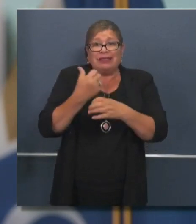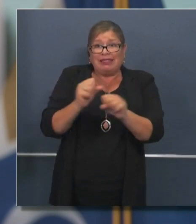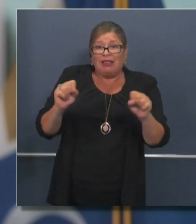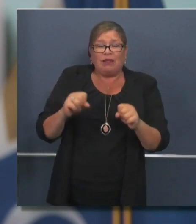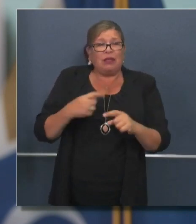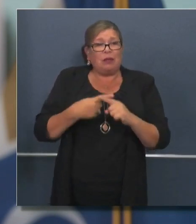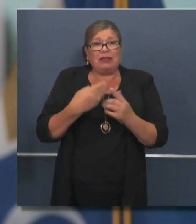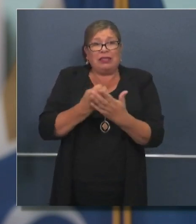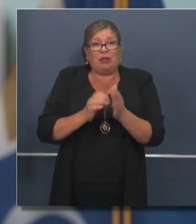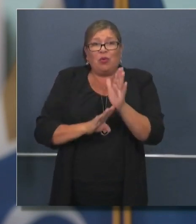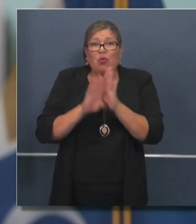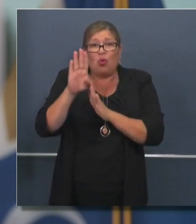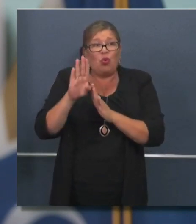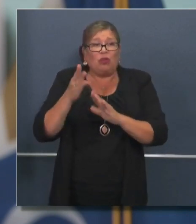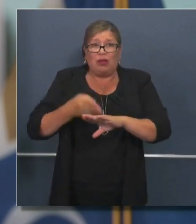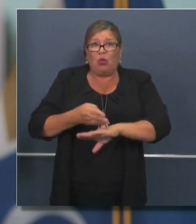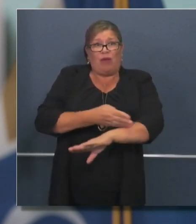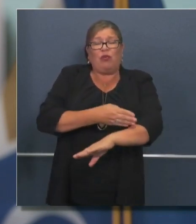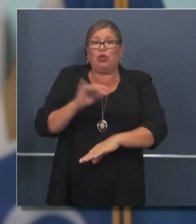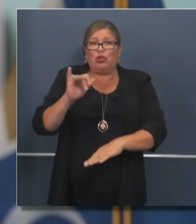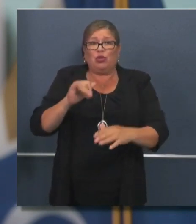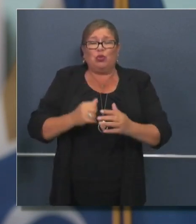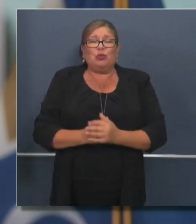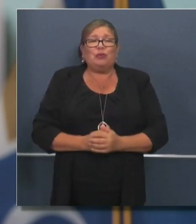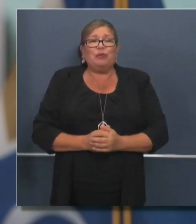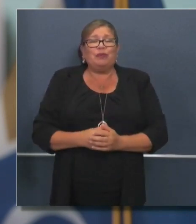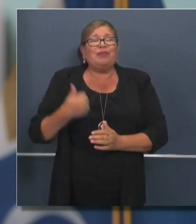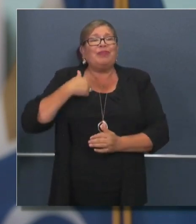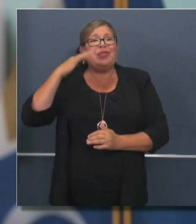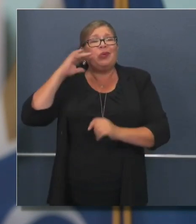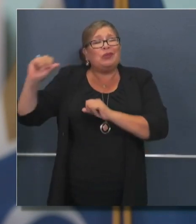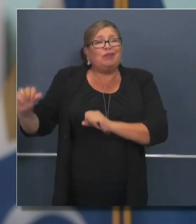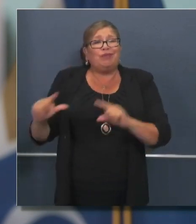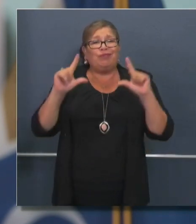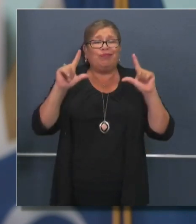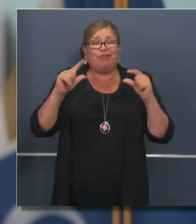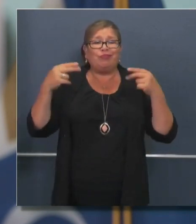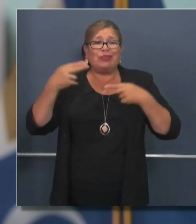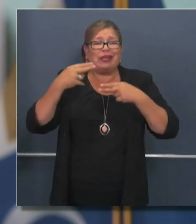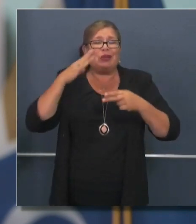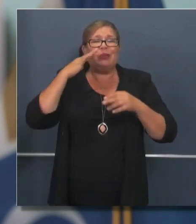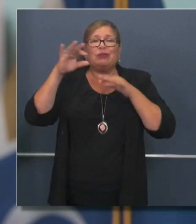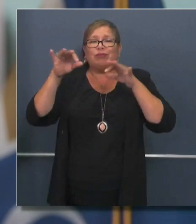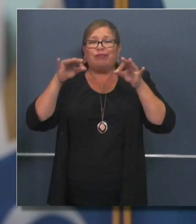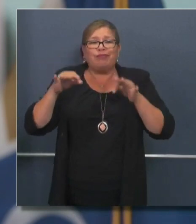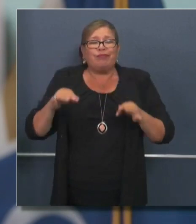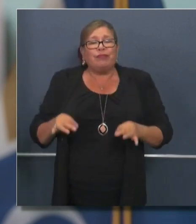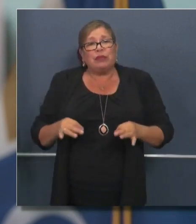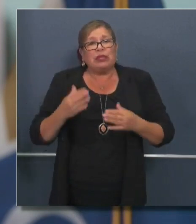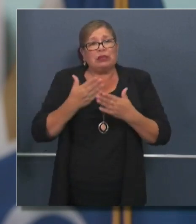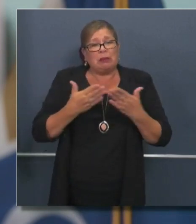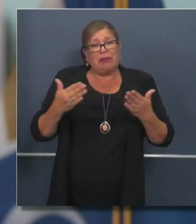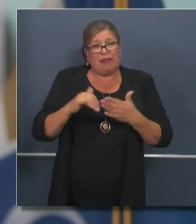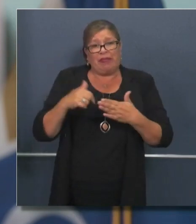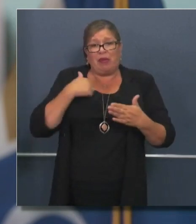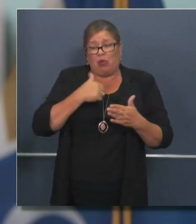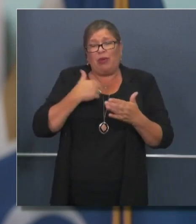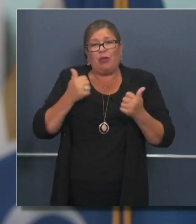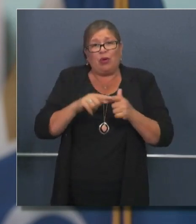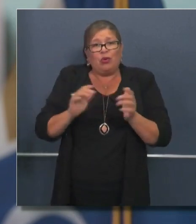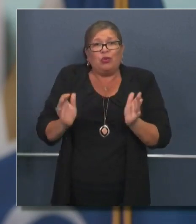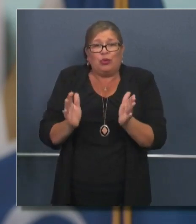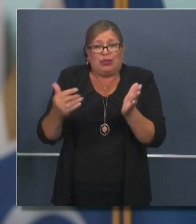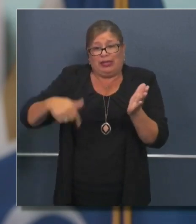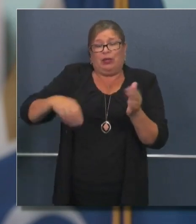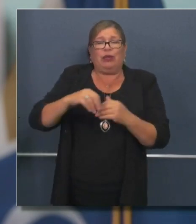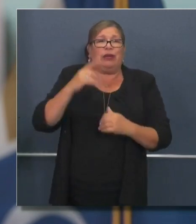and recovery. I'm going to set forth some slides that lay out some principles that we are advancing in the state of